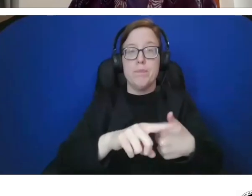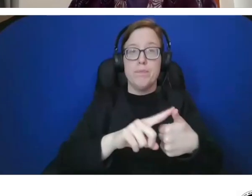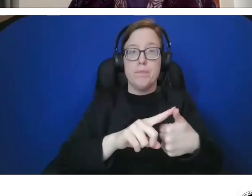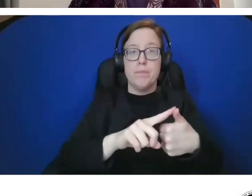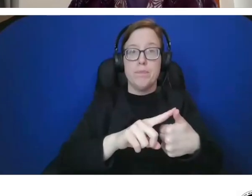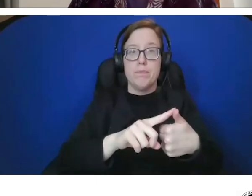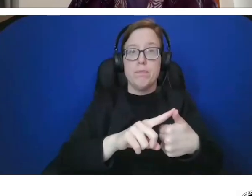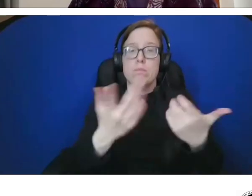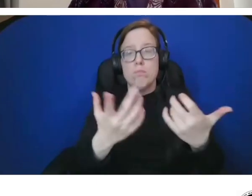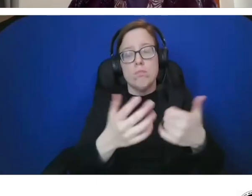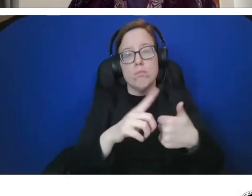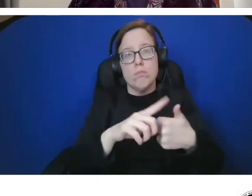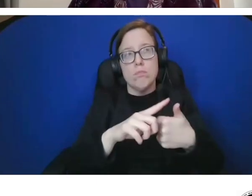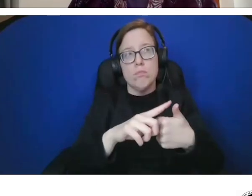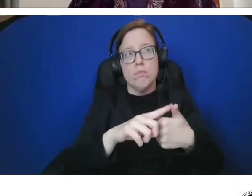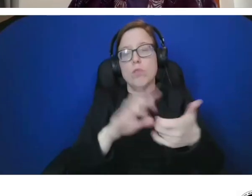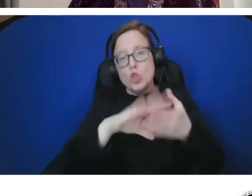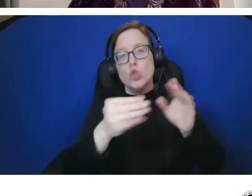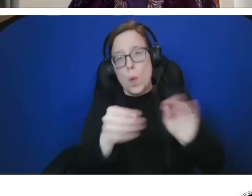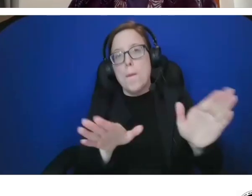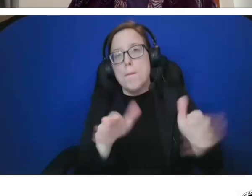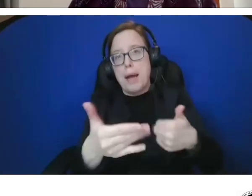boxes,